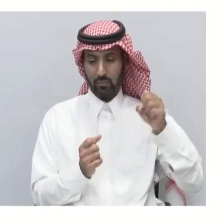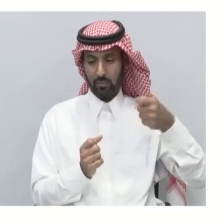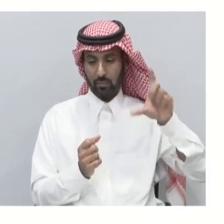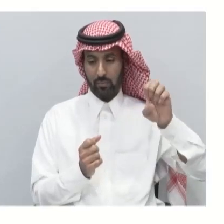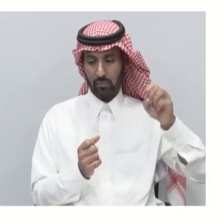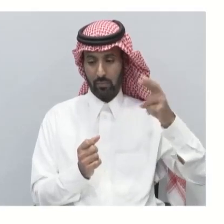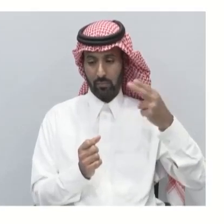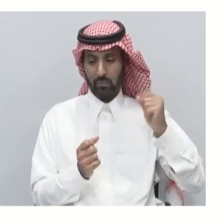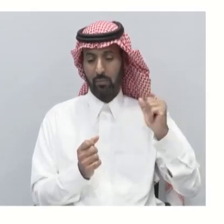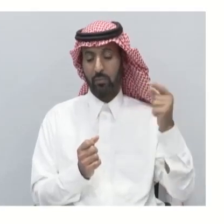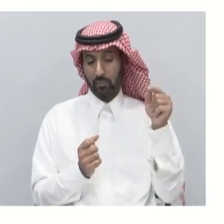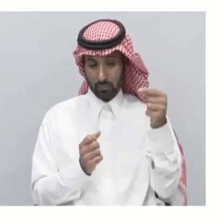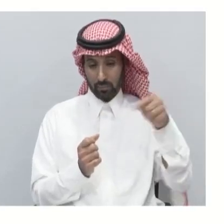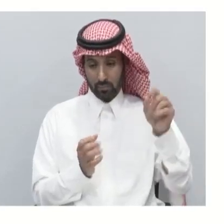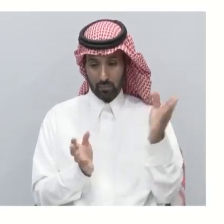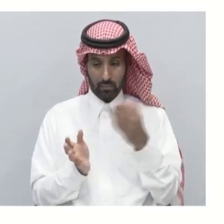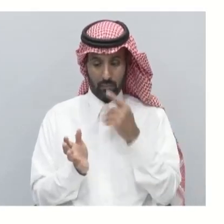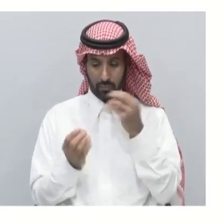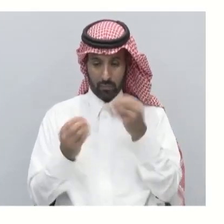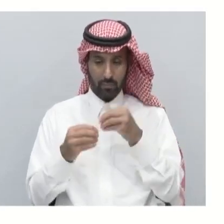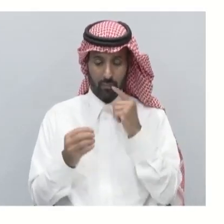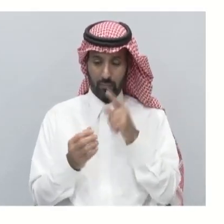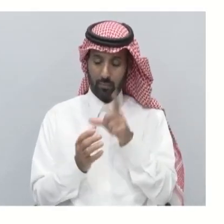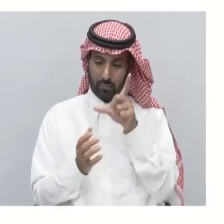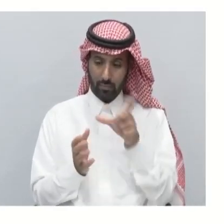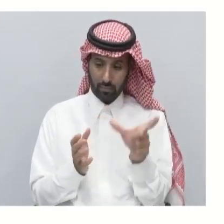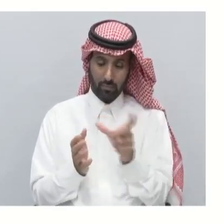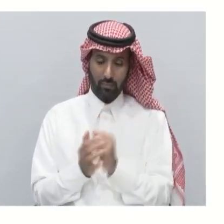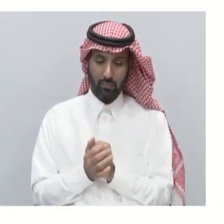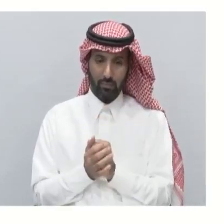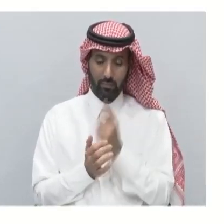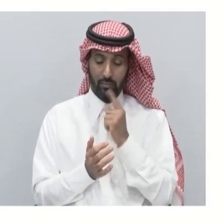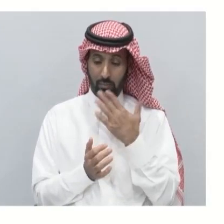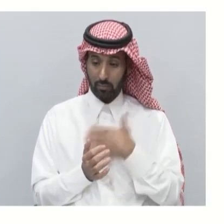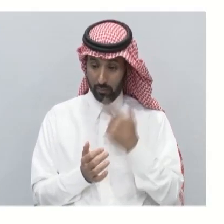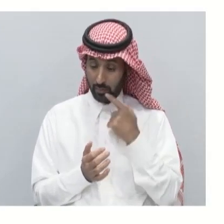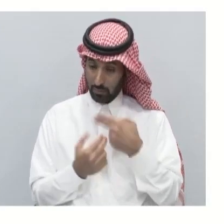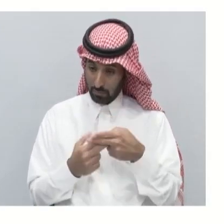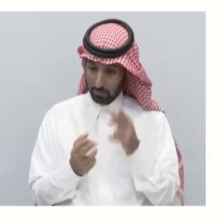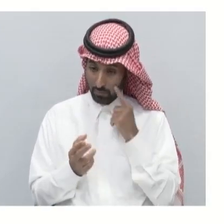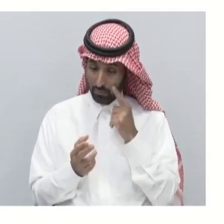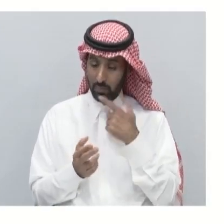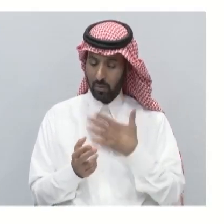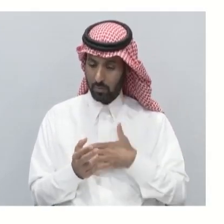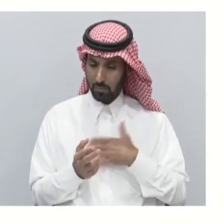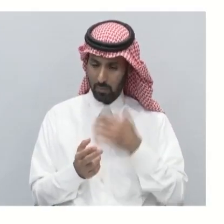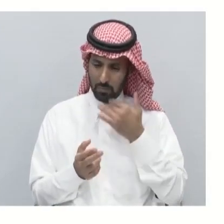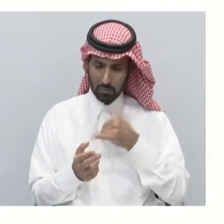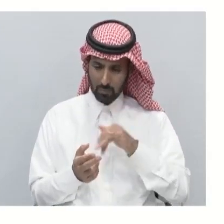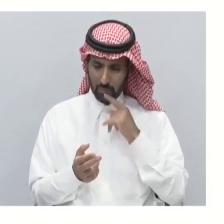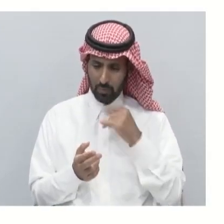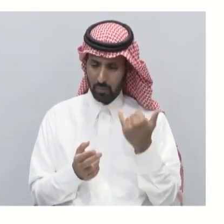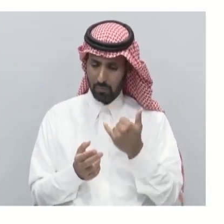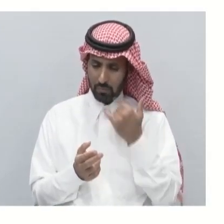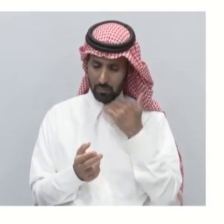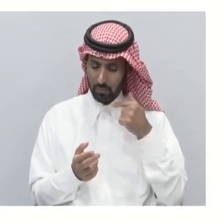comma. Now the content, which is going to be the longest part. Please accept my apology for not attending the quiz